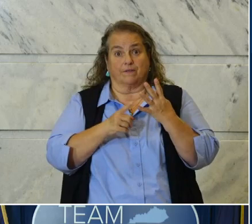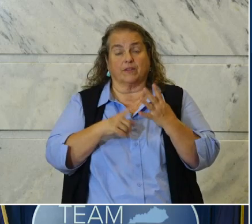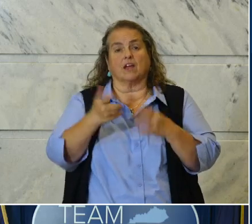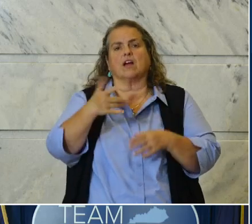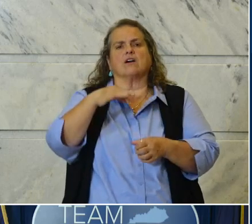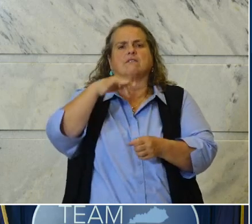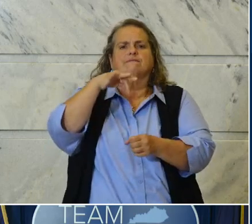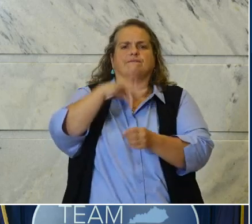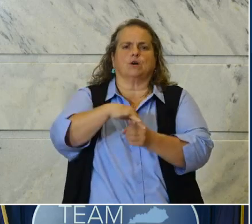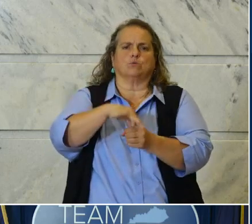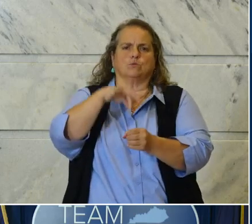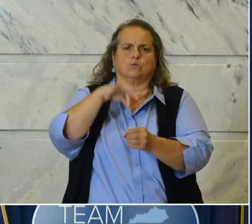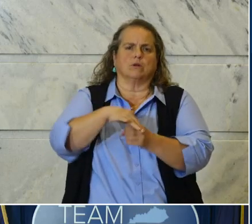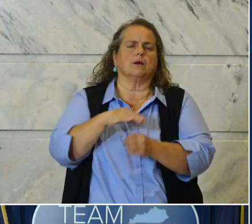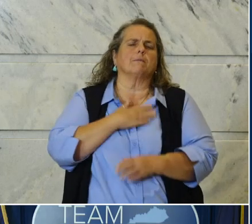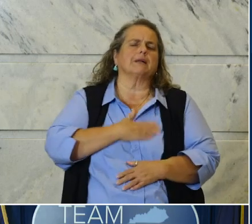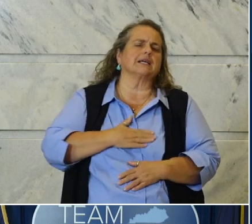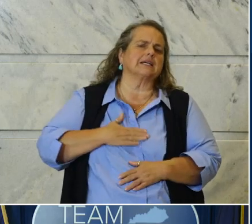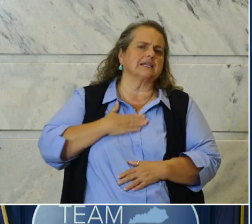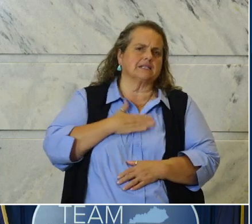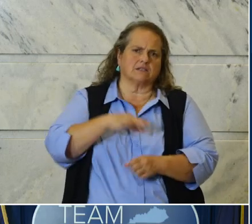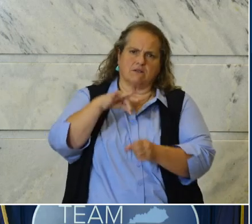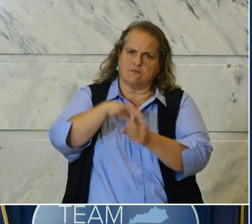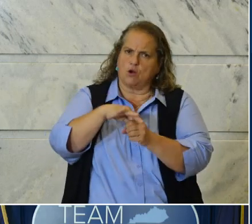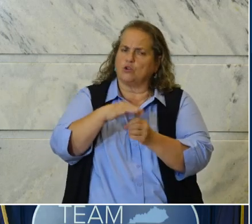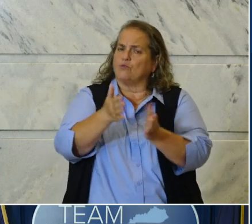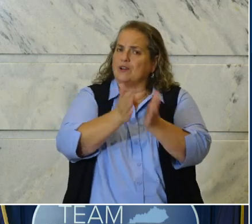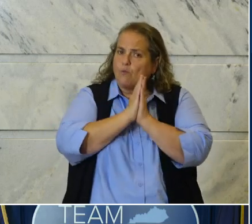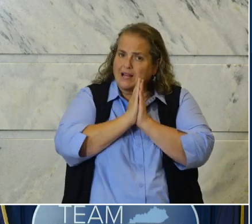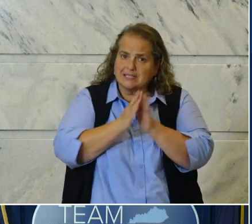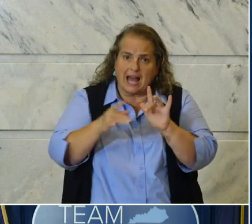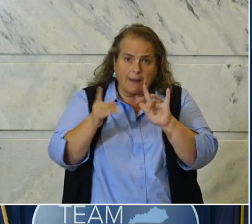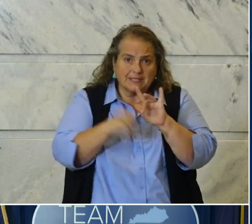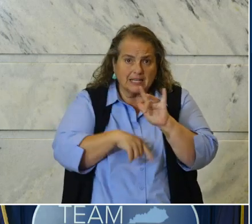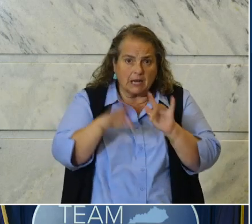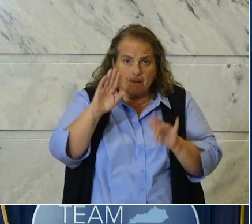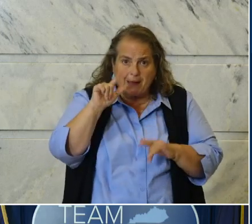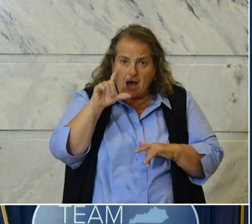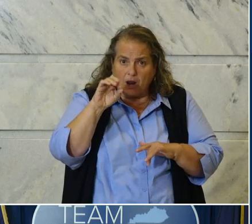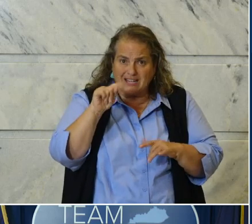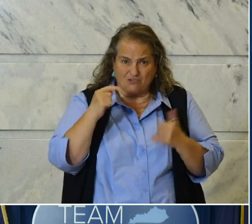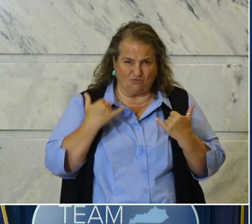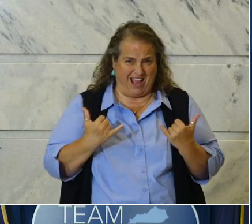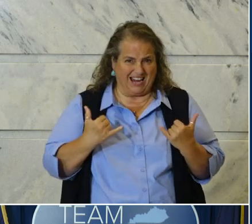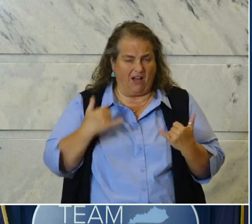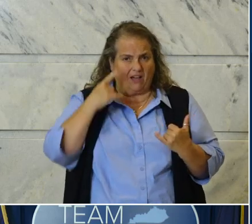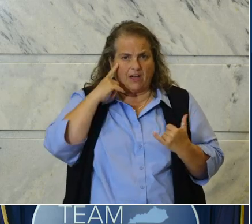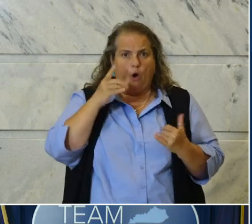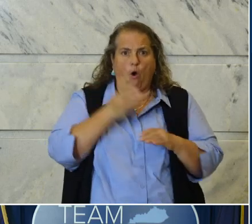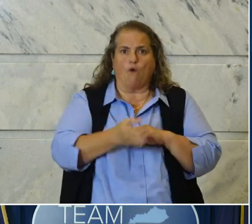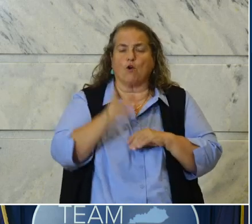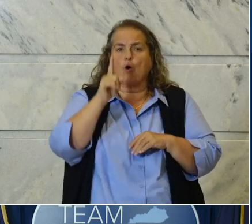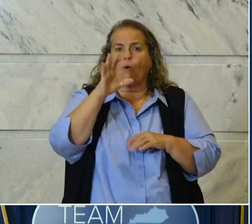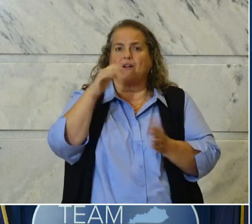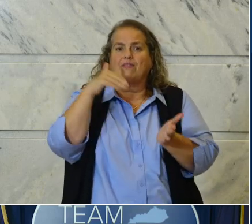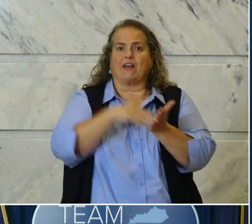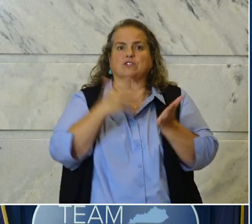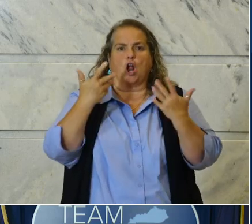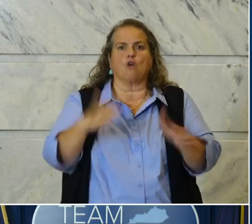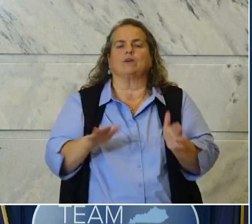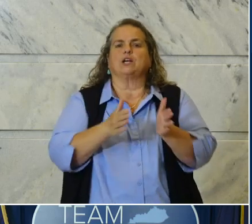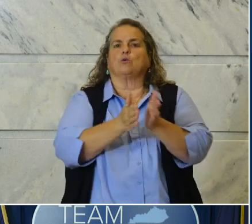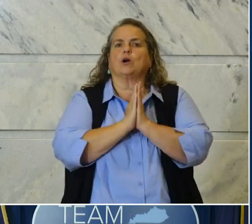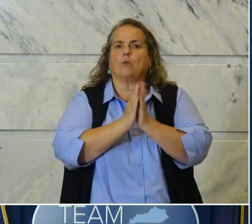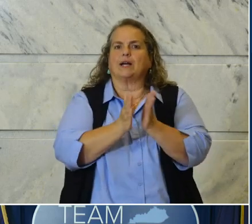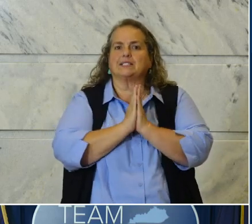Please vote. You can be requesting an absentee ballot right now. I think it's over 100,000 that have already been requested. If